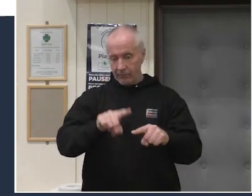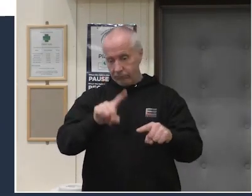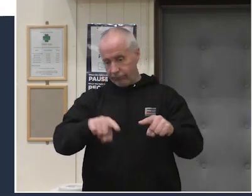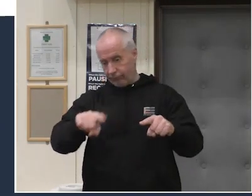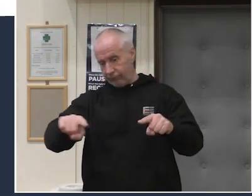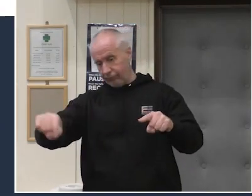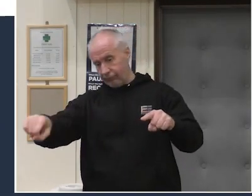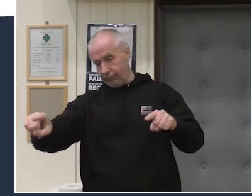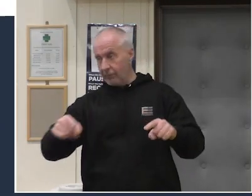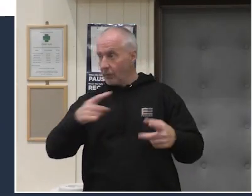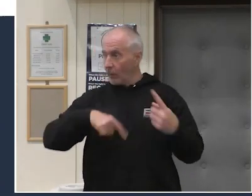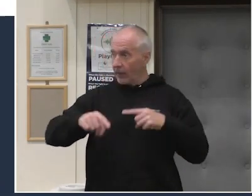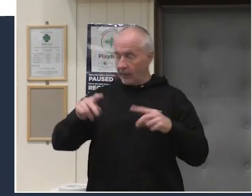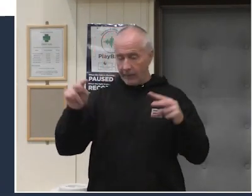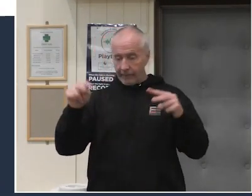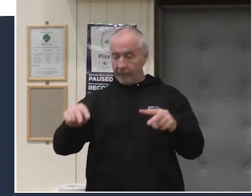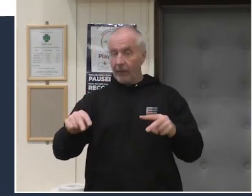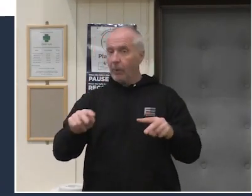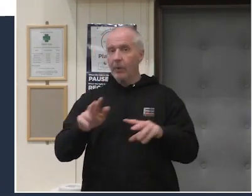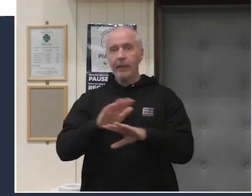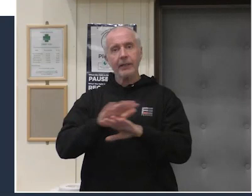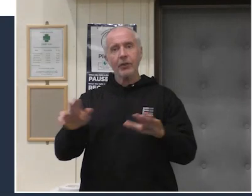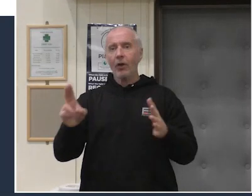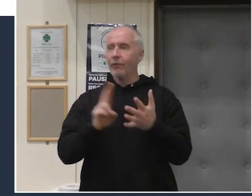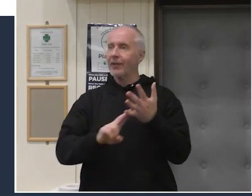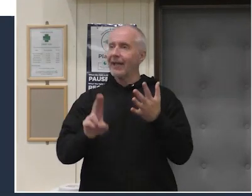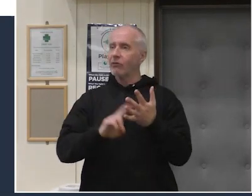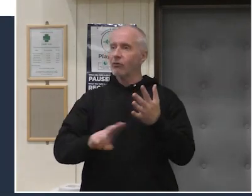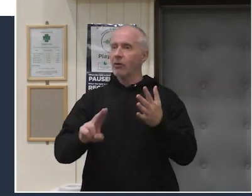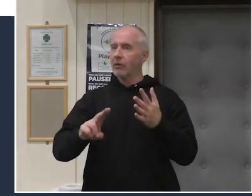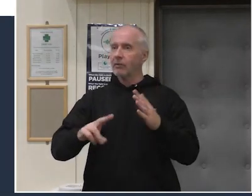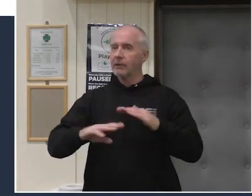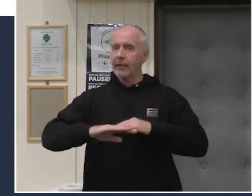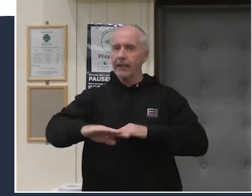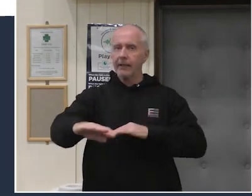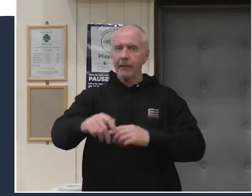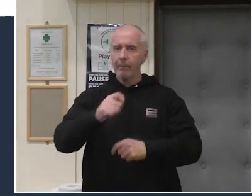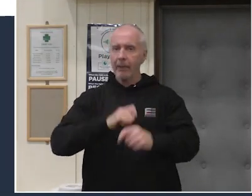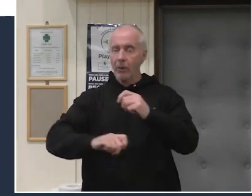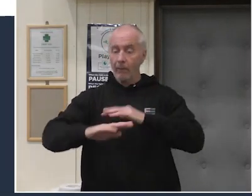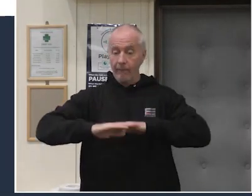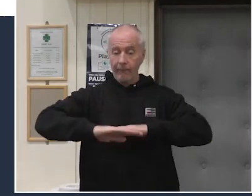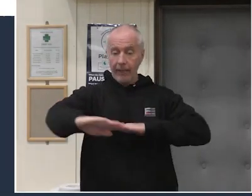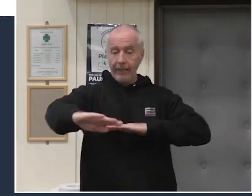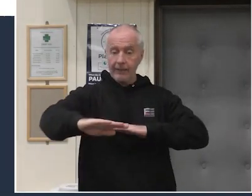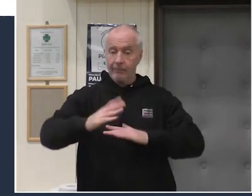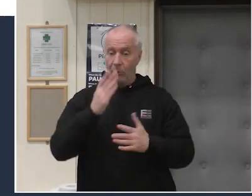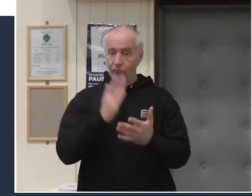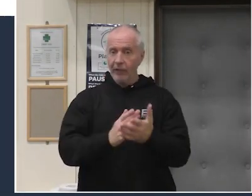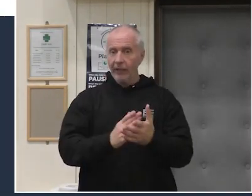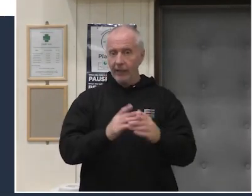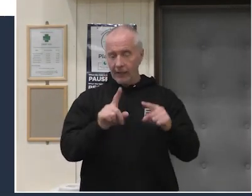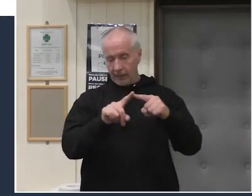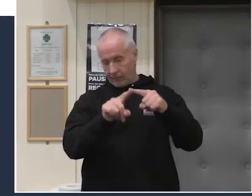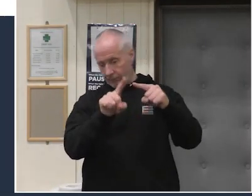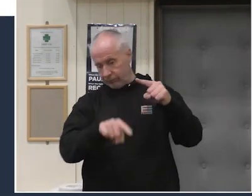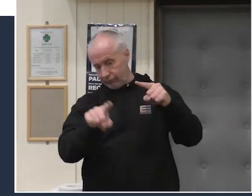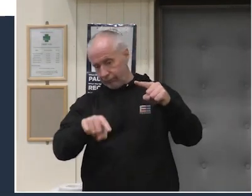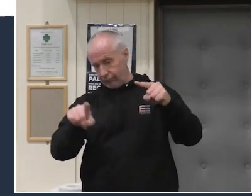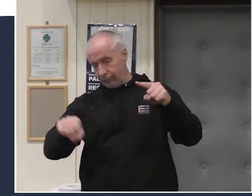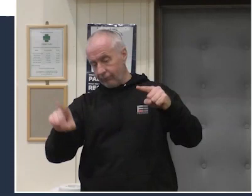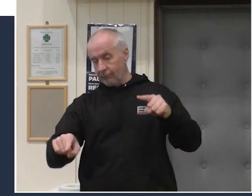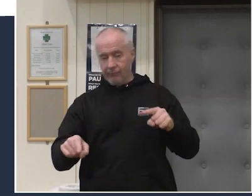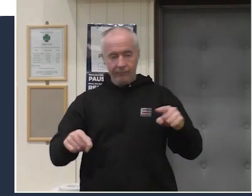yes, it's what we're observing, however, it's not the natural state of being. It's somehow become flat when everything around